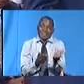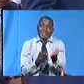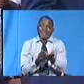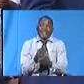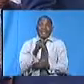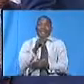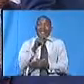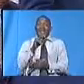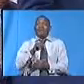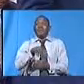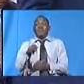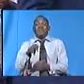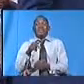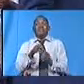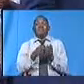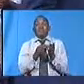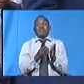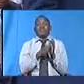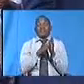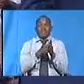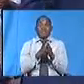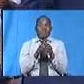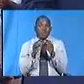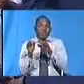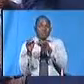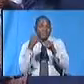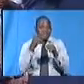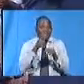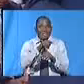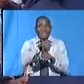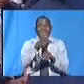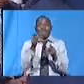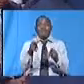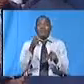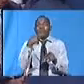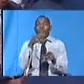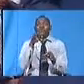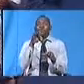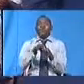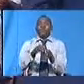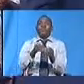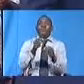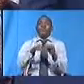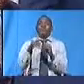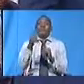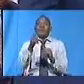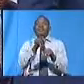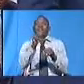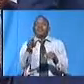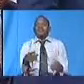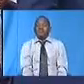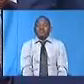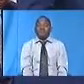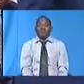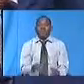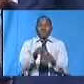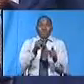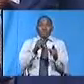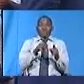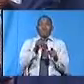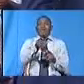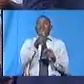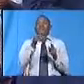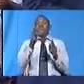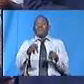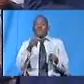they, for instance, observe anybody who voted more than once? Or, in fact,